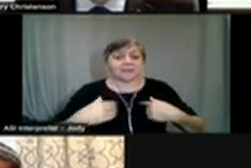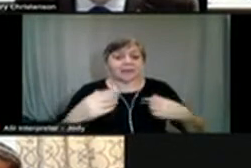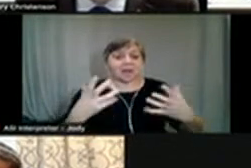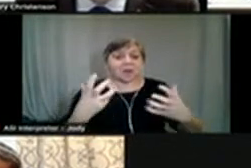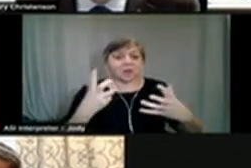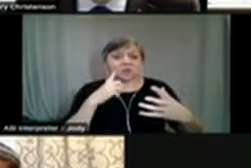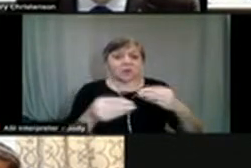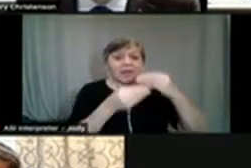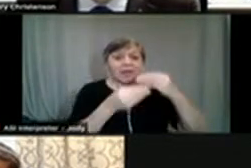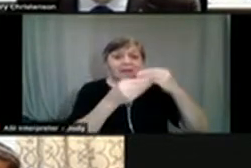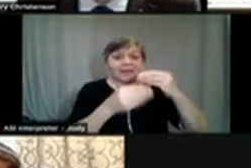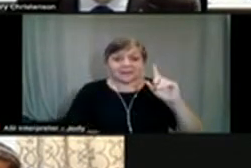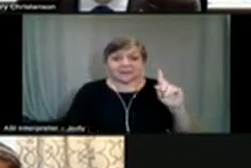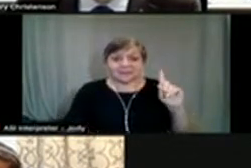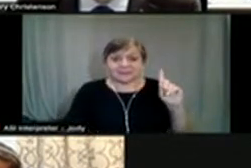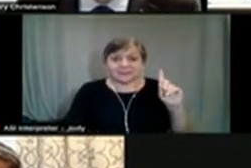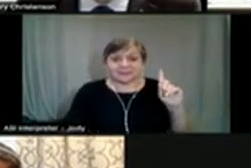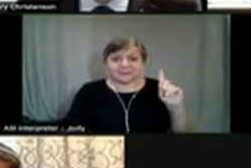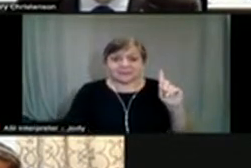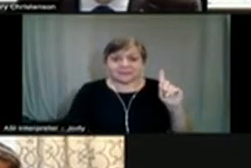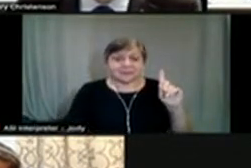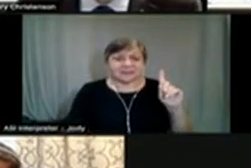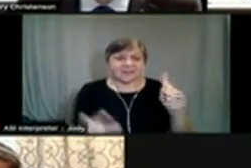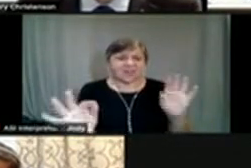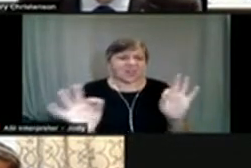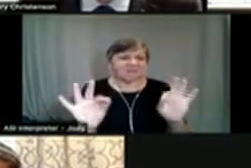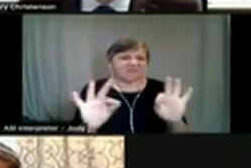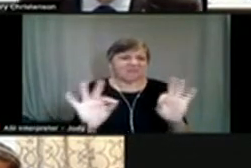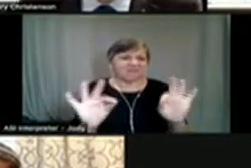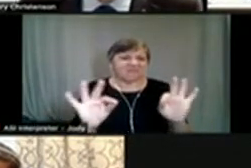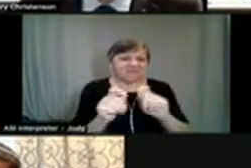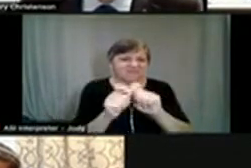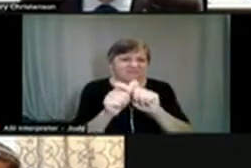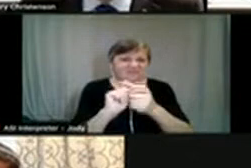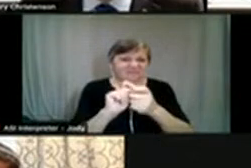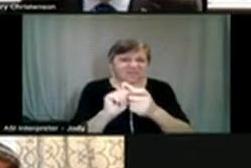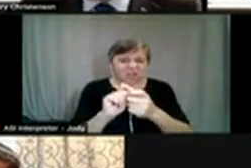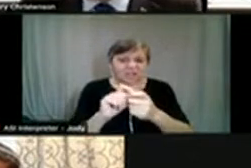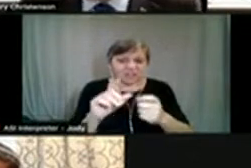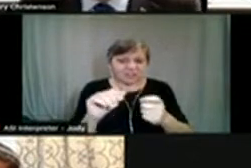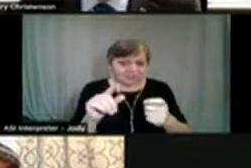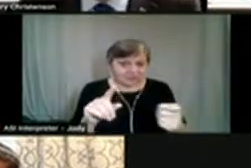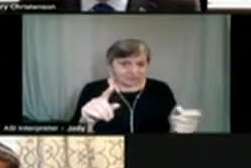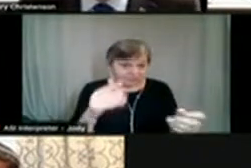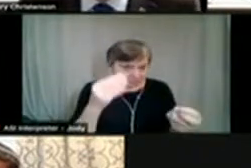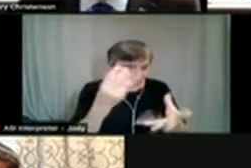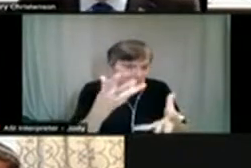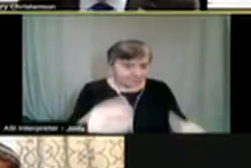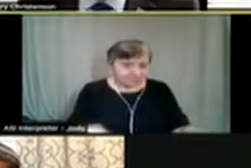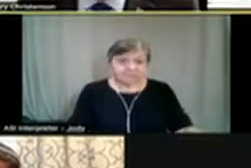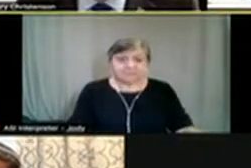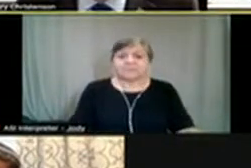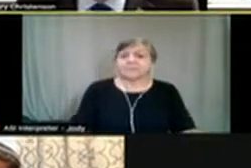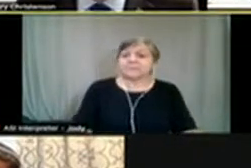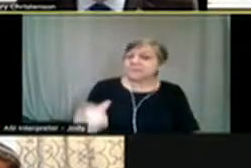actually just discuss. It was a very minor, Mr. Chair. So I just wanted to make that known. So.